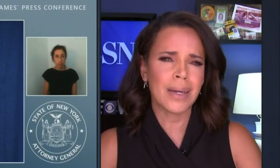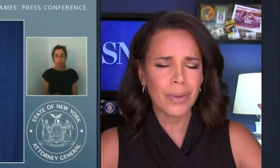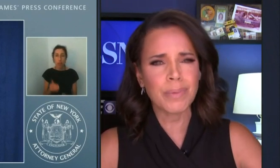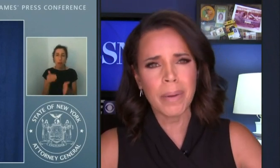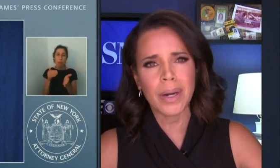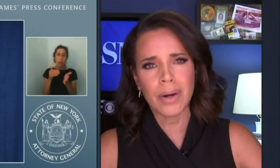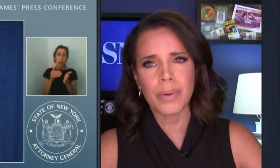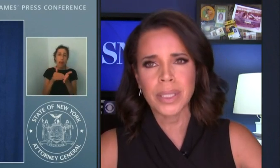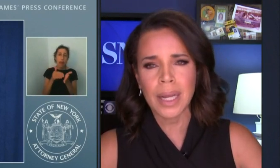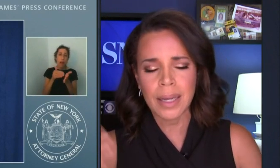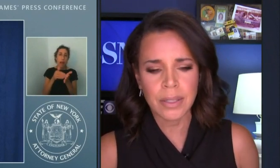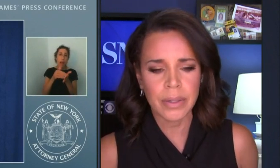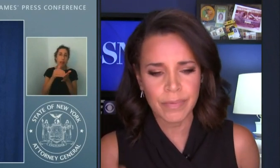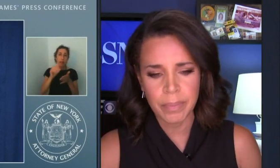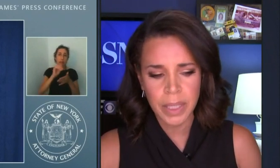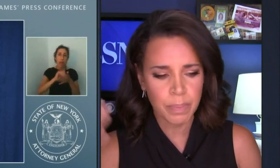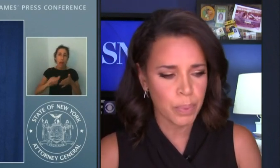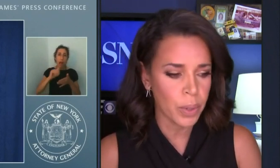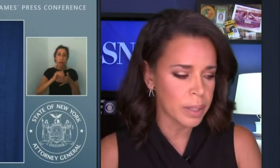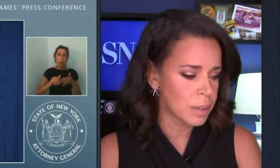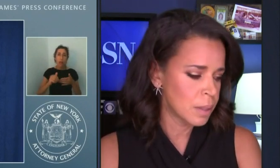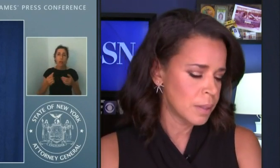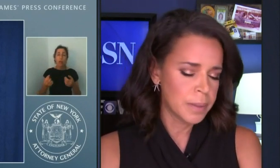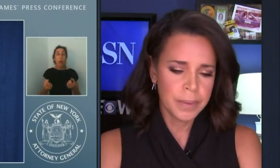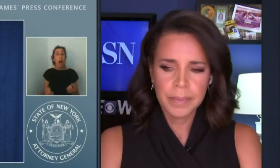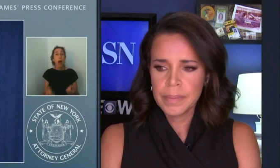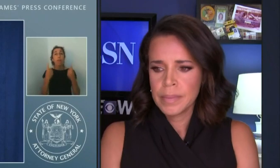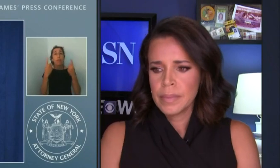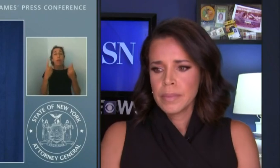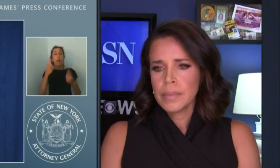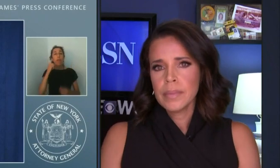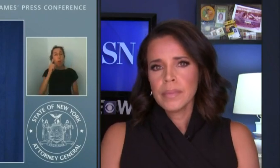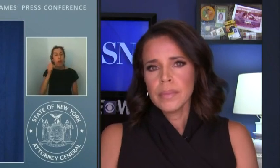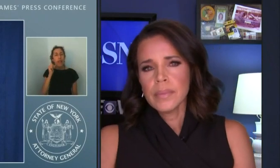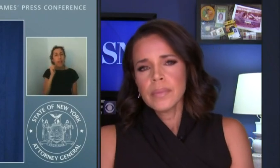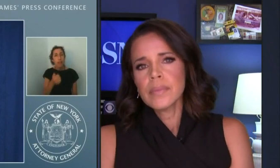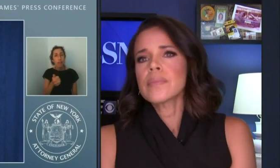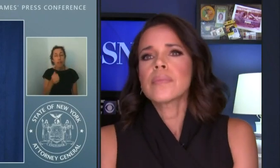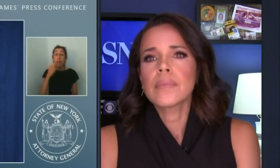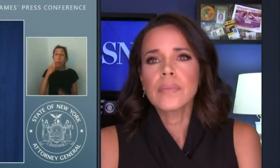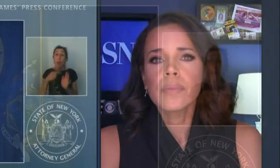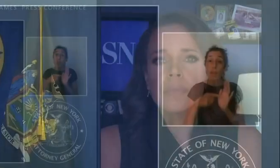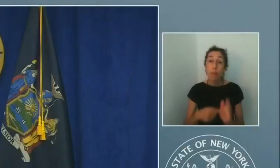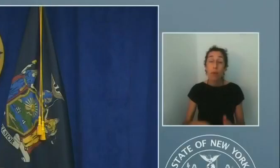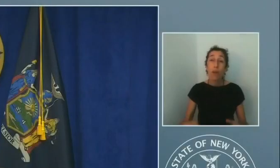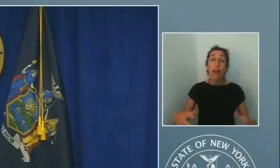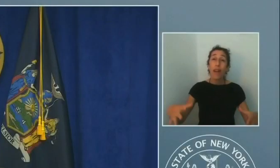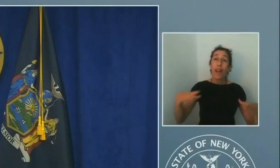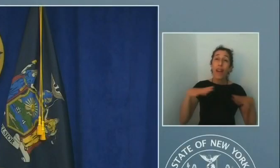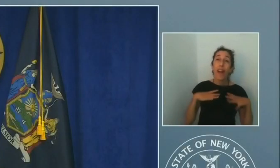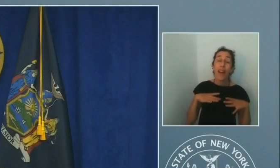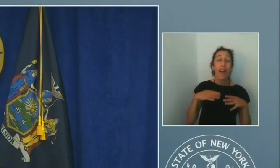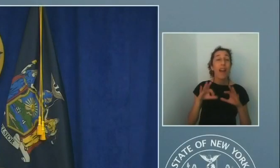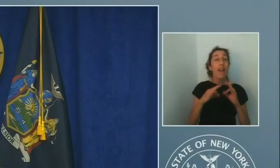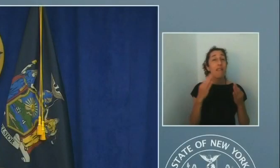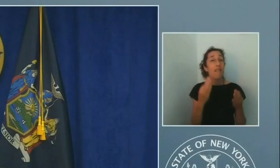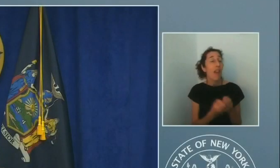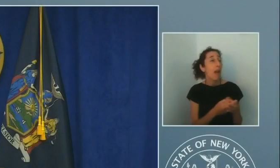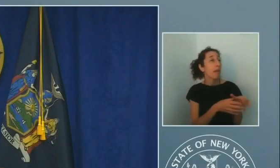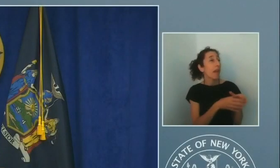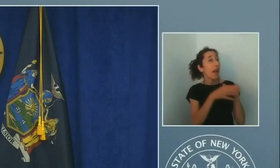be? I know that's probably a hard question to answer. It actually isn't, because this is a garden variety